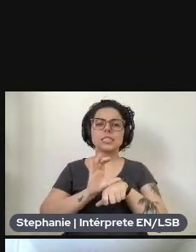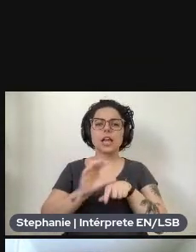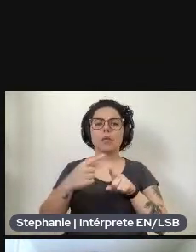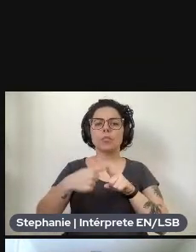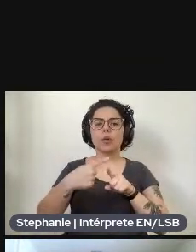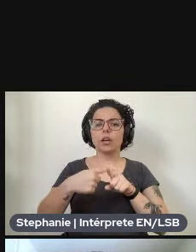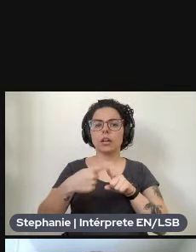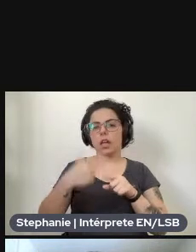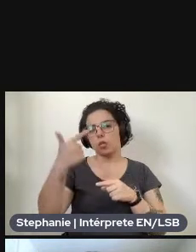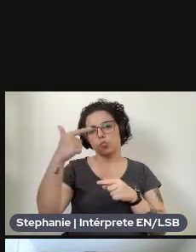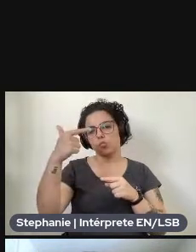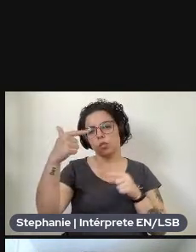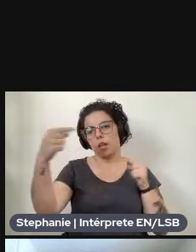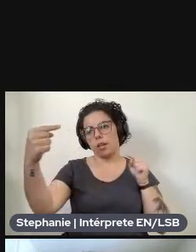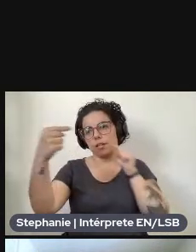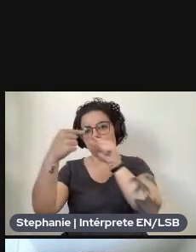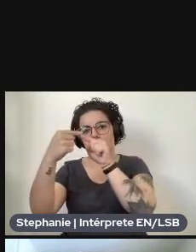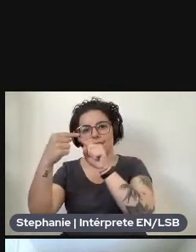of the